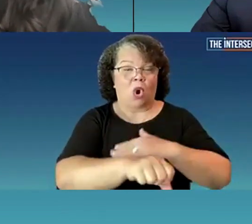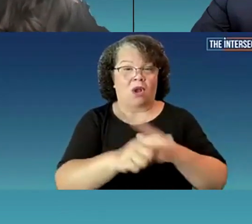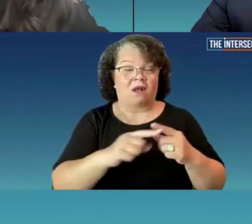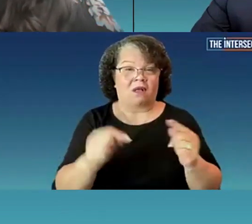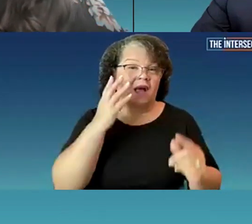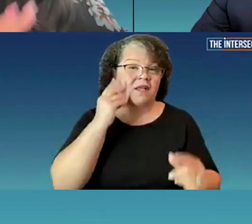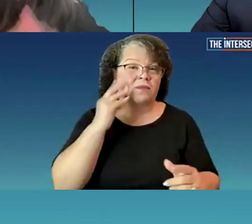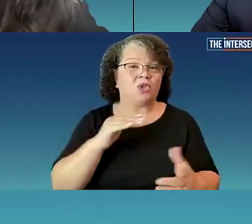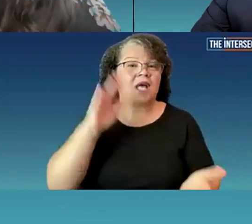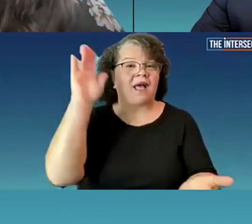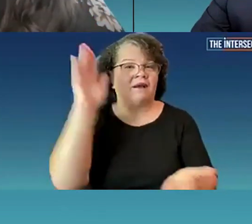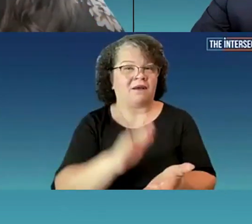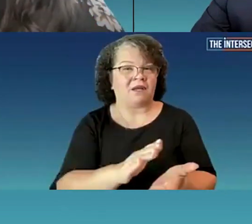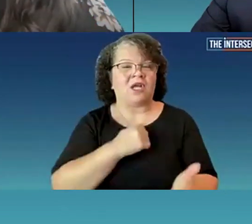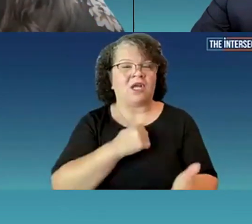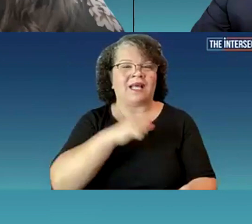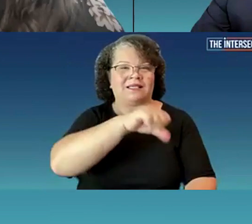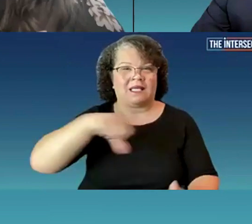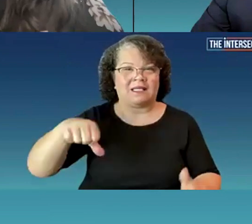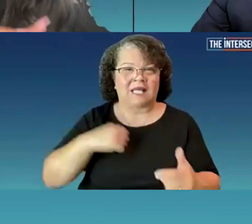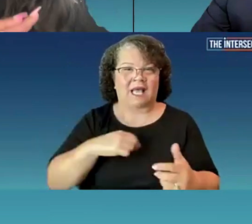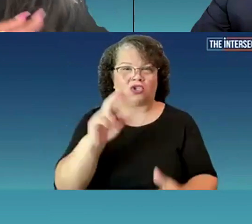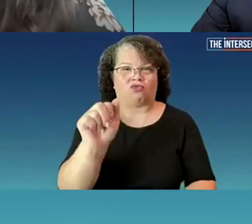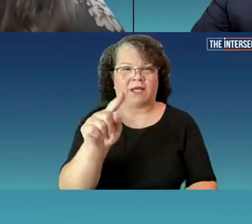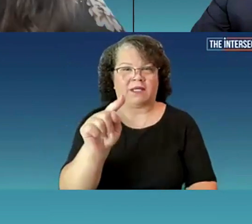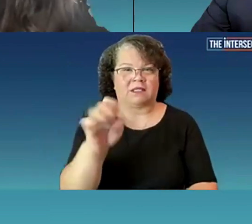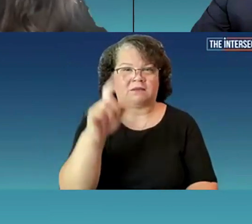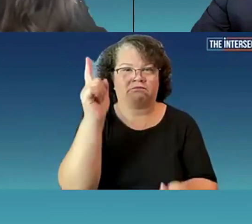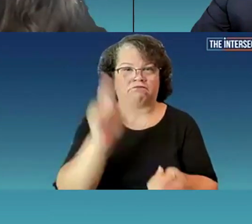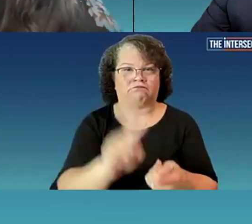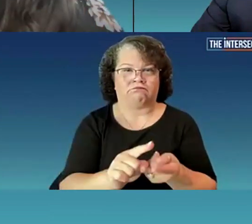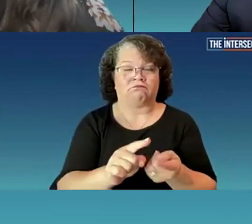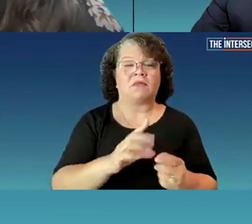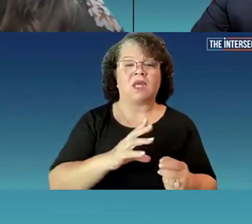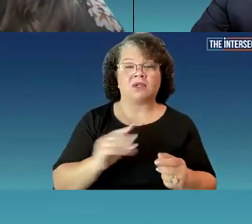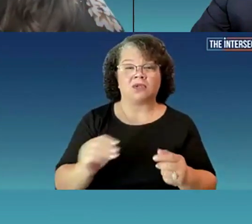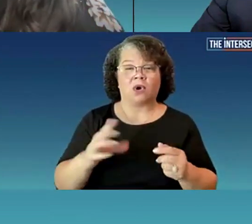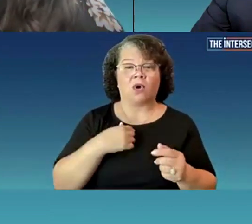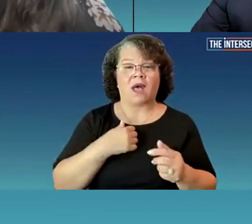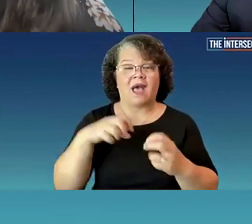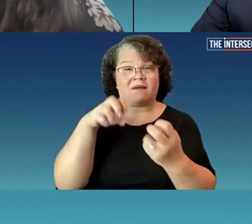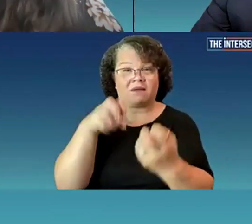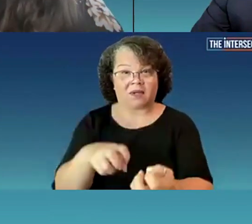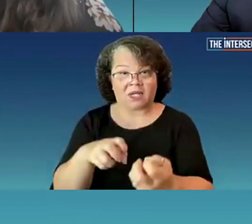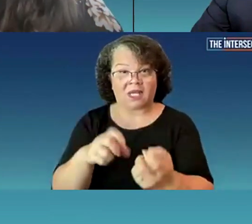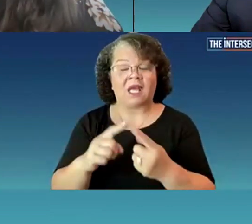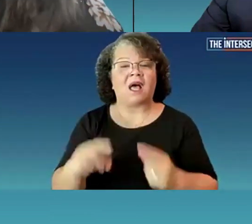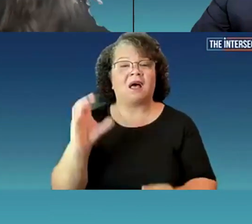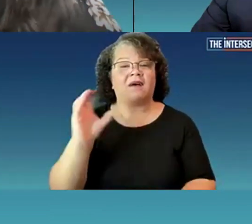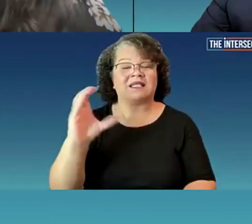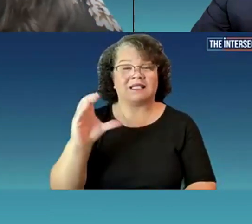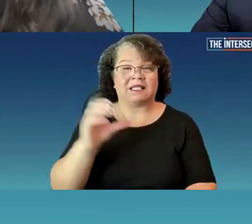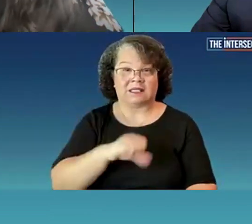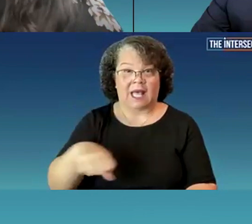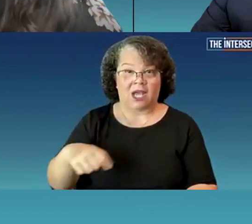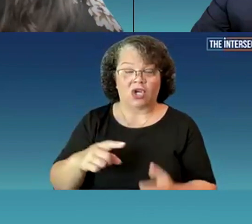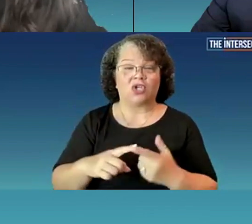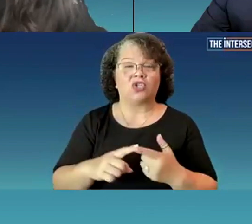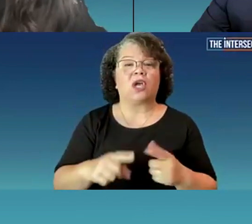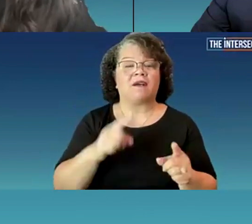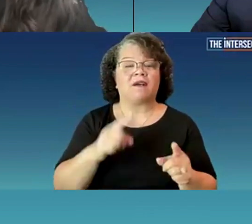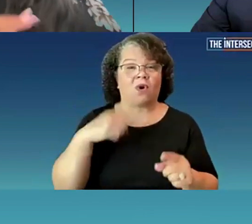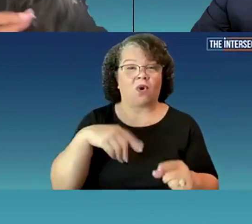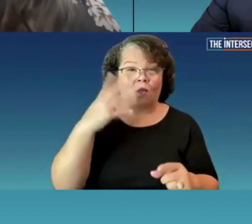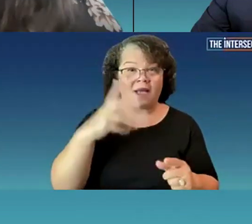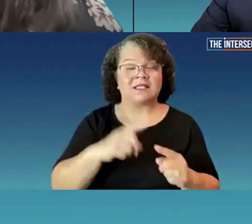rates. And so meeting with a doula on our platform at least twice reduced the odds of a C-section by nearly 20%. And for our Black members